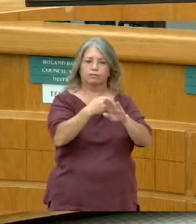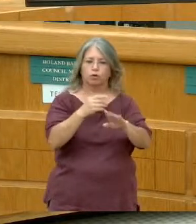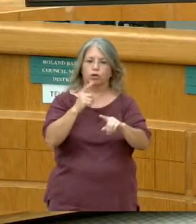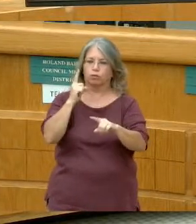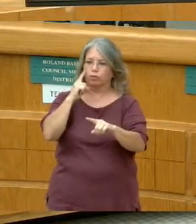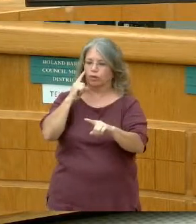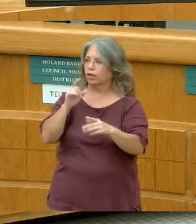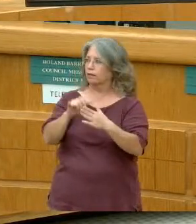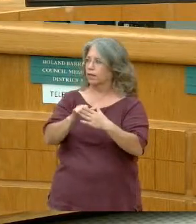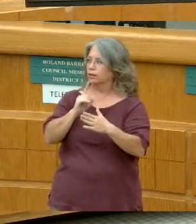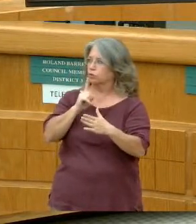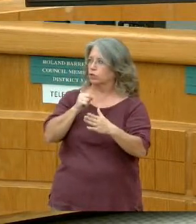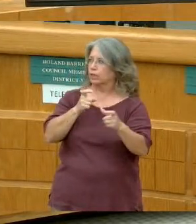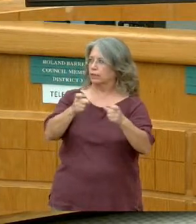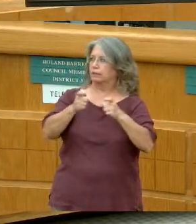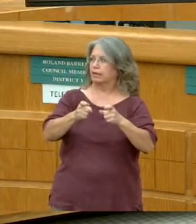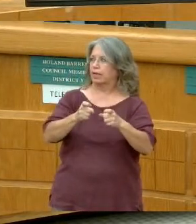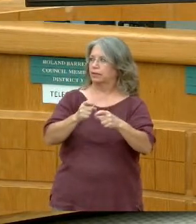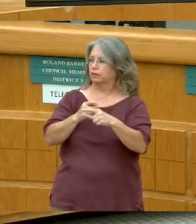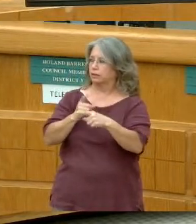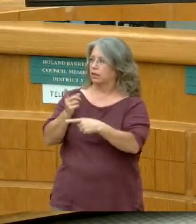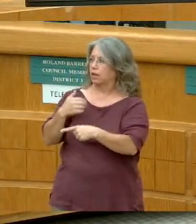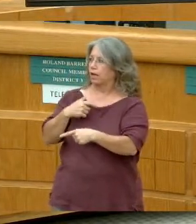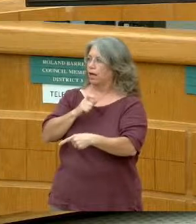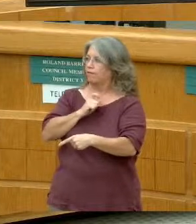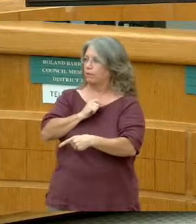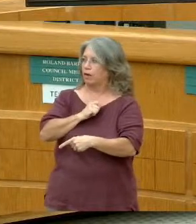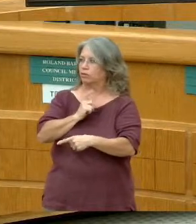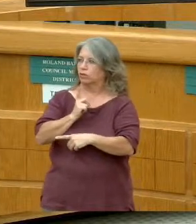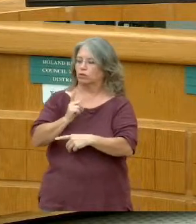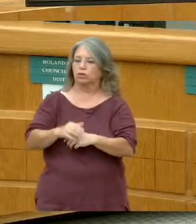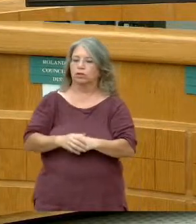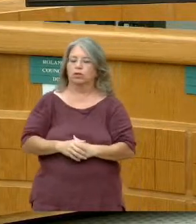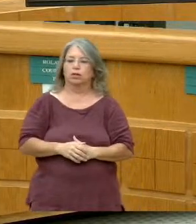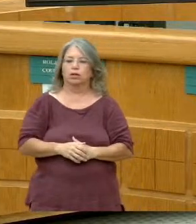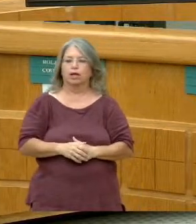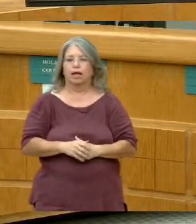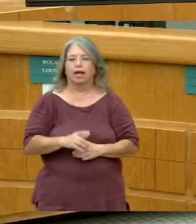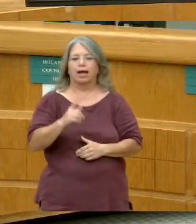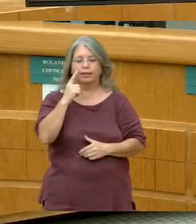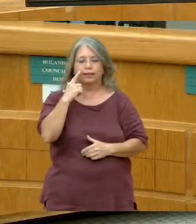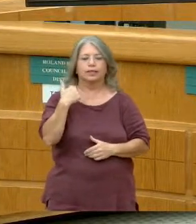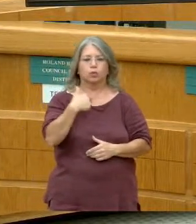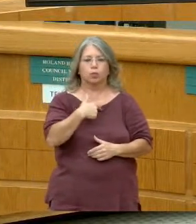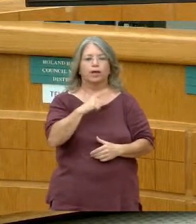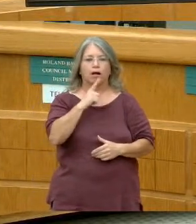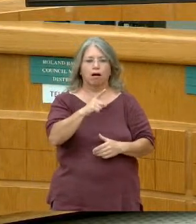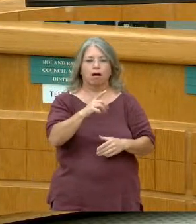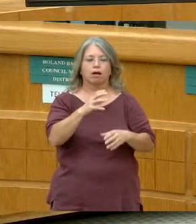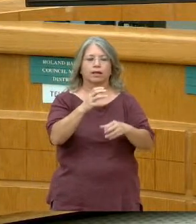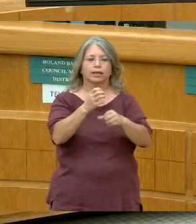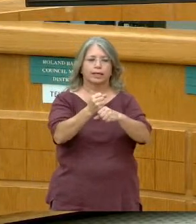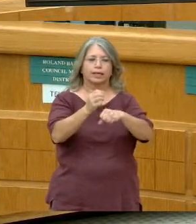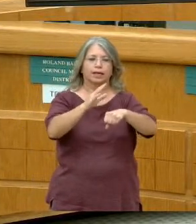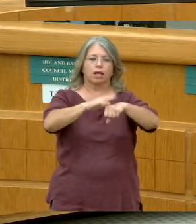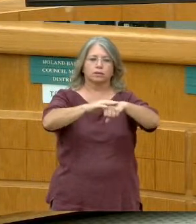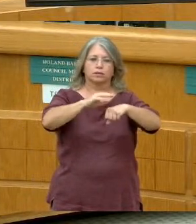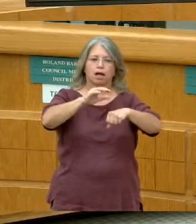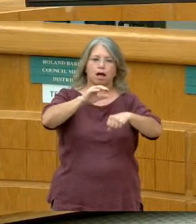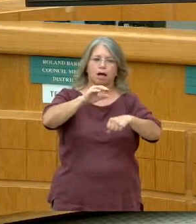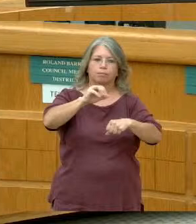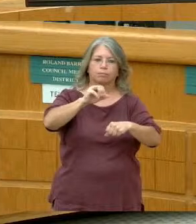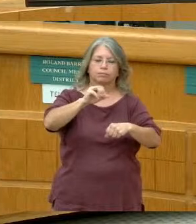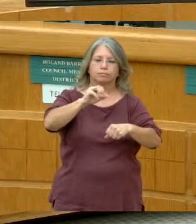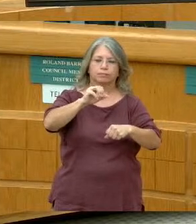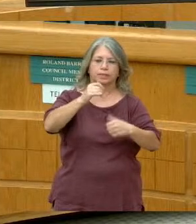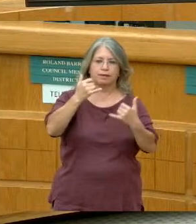You can stay there because I got a mic too. So, I mean, we're getting on top of it now. We can see that that's